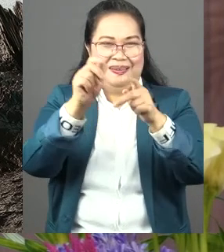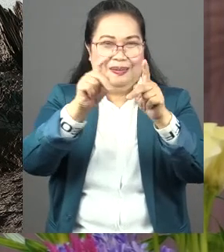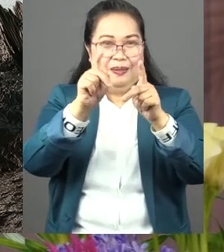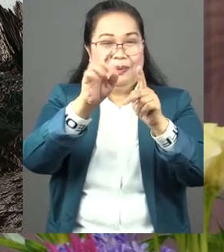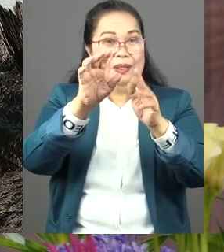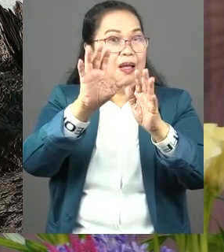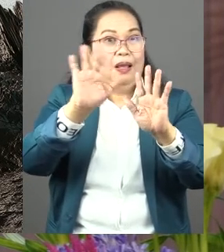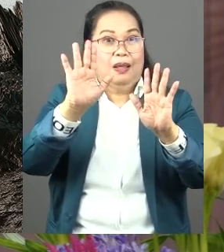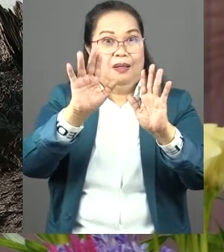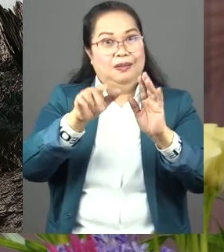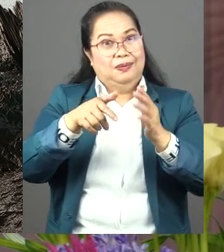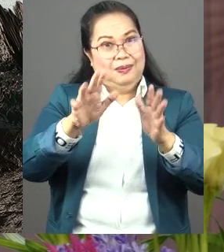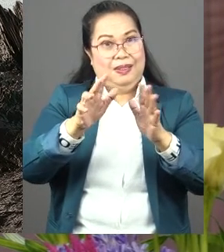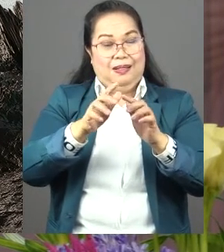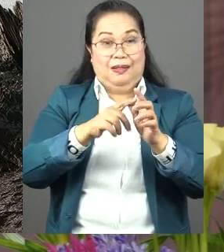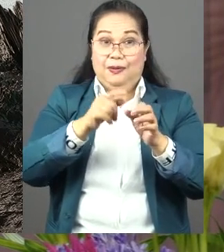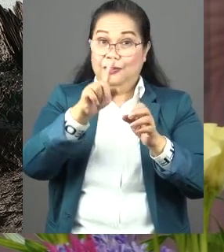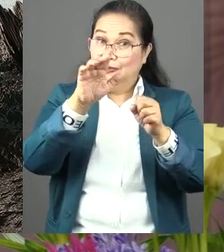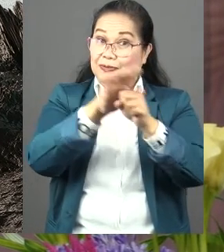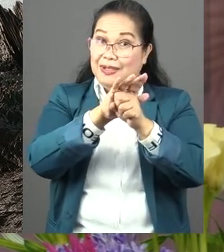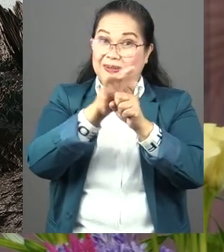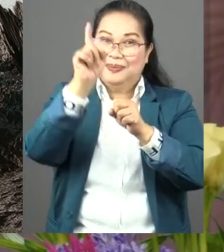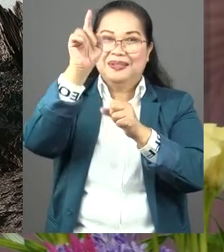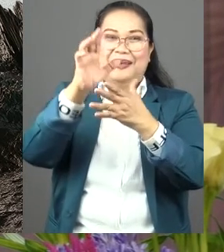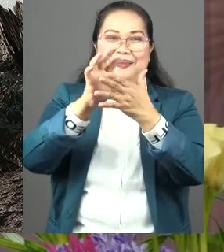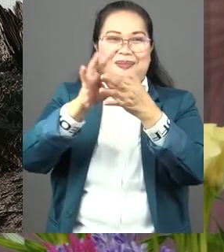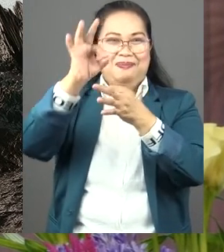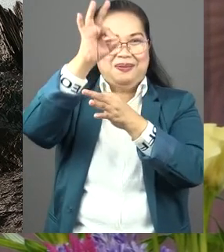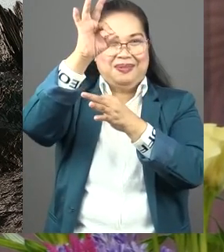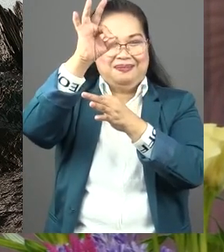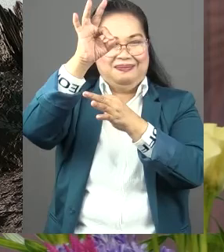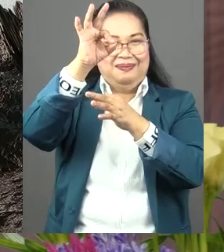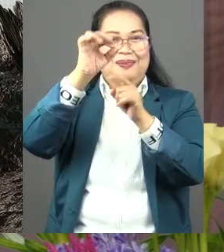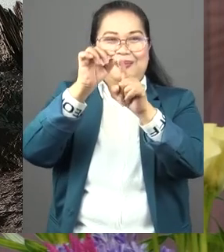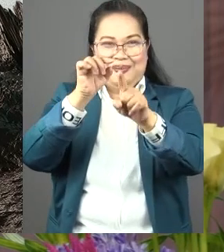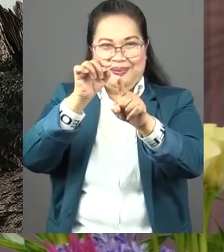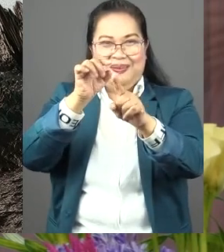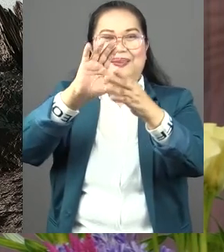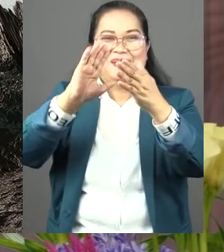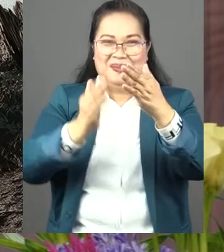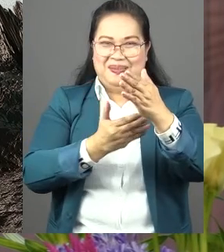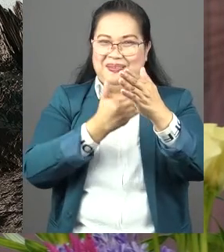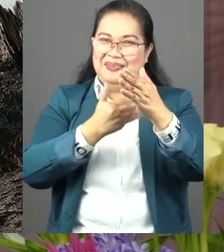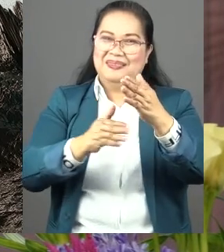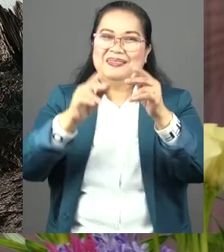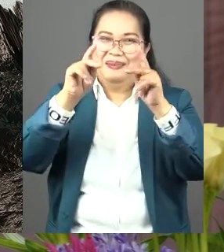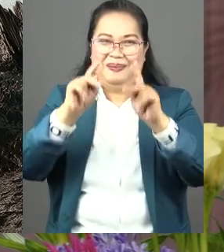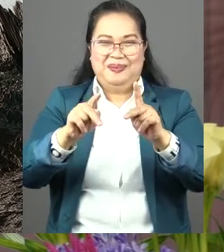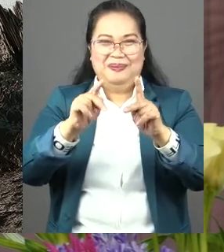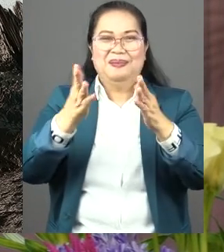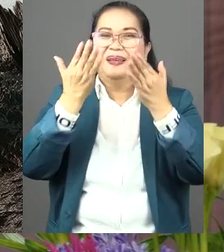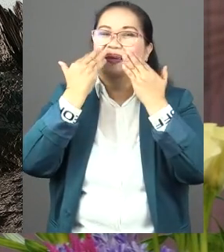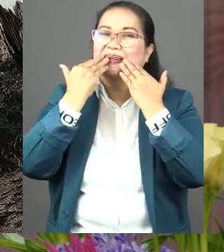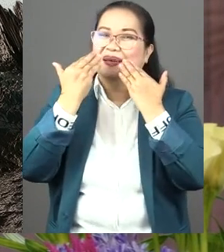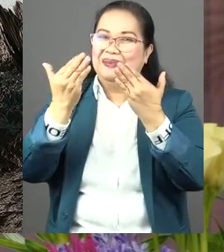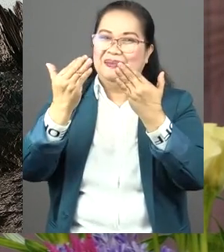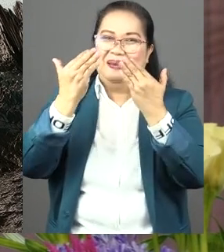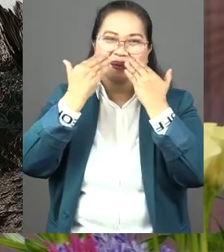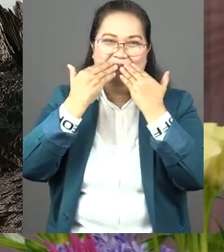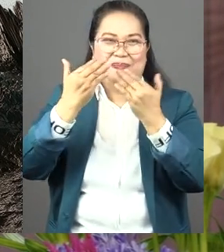forbid. When you're filled with God's Spirit, you're a singing person, you're a thanking